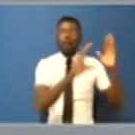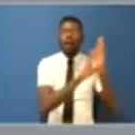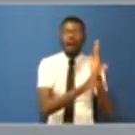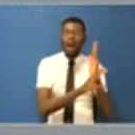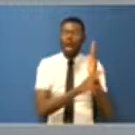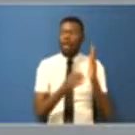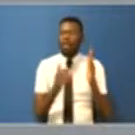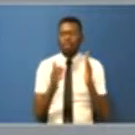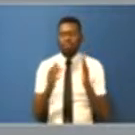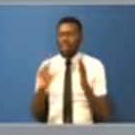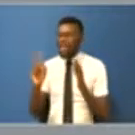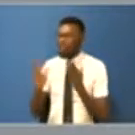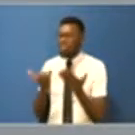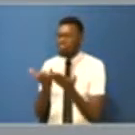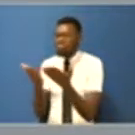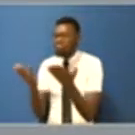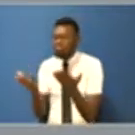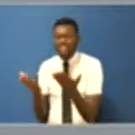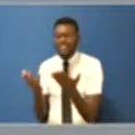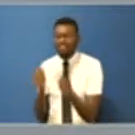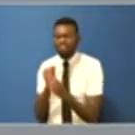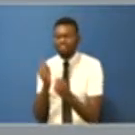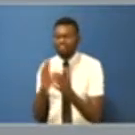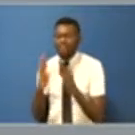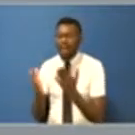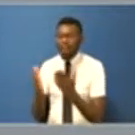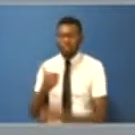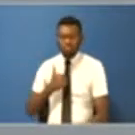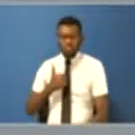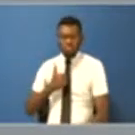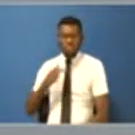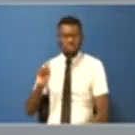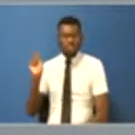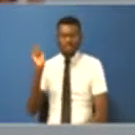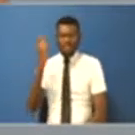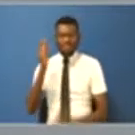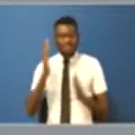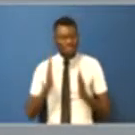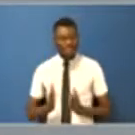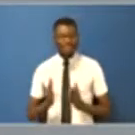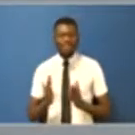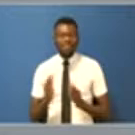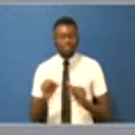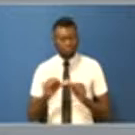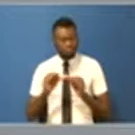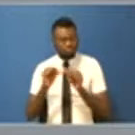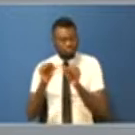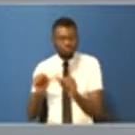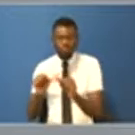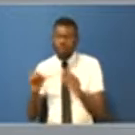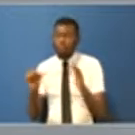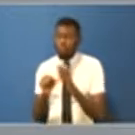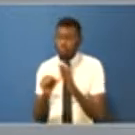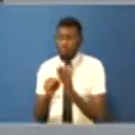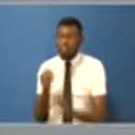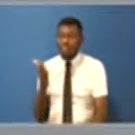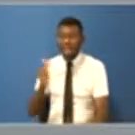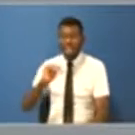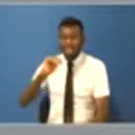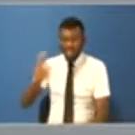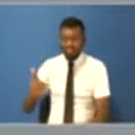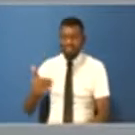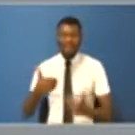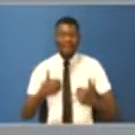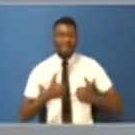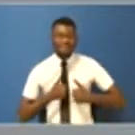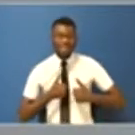and my answer is this i'm still a kenyan and problems that face the cities